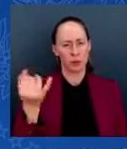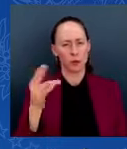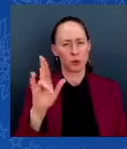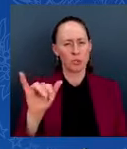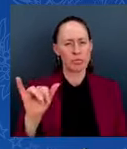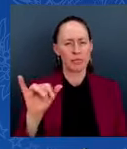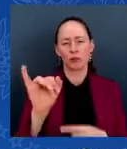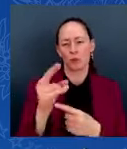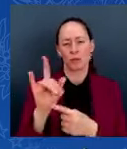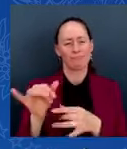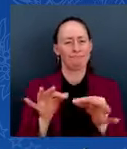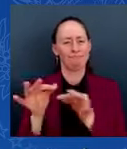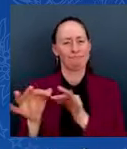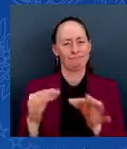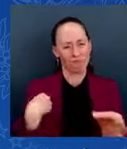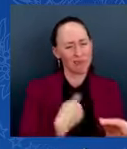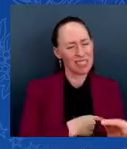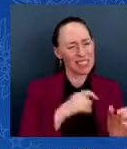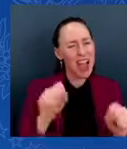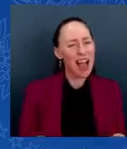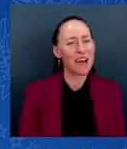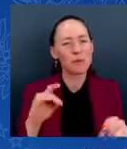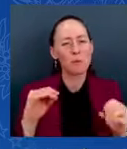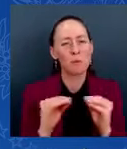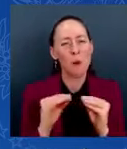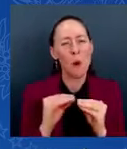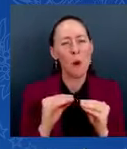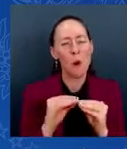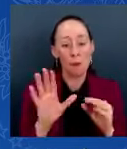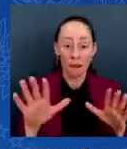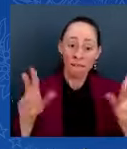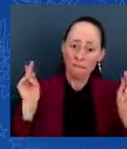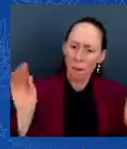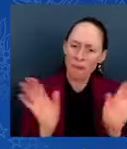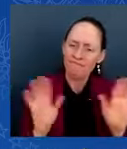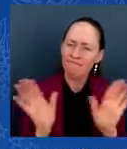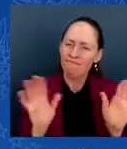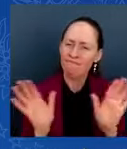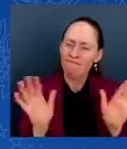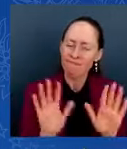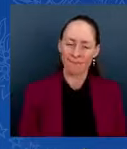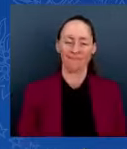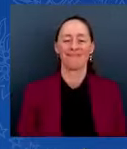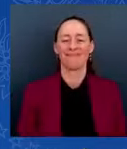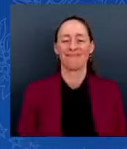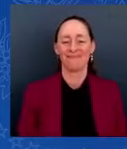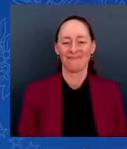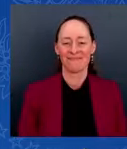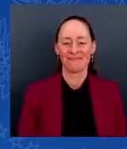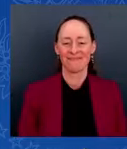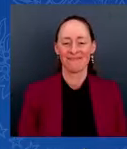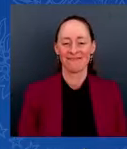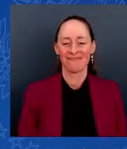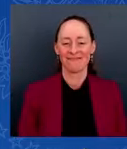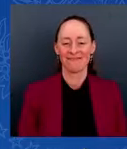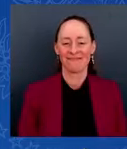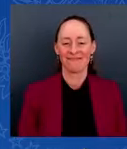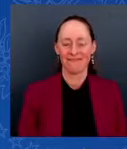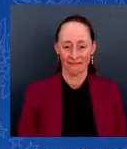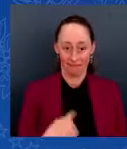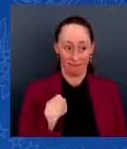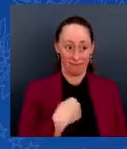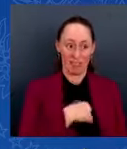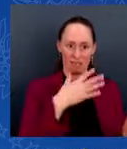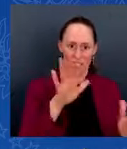give up. They told me every major piece of legislation we passed to give us the strongest economy in history and the strongest economy in the